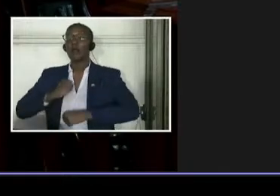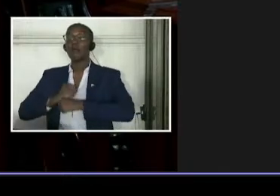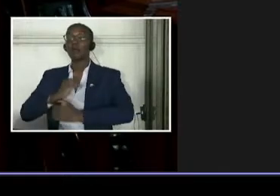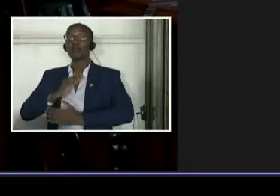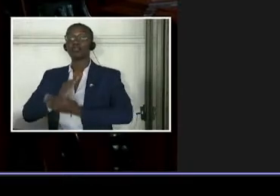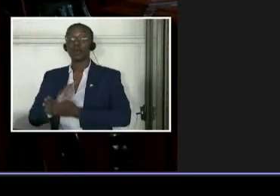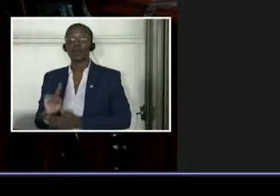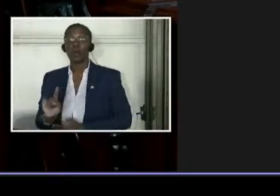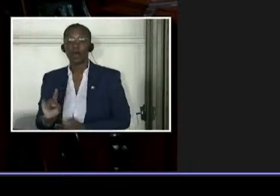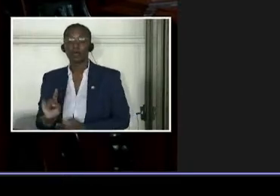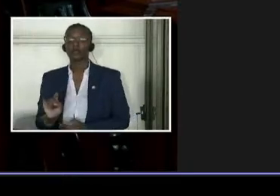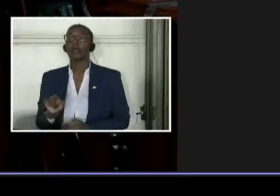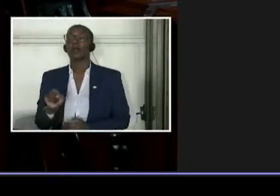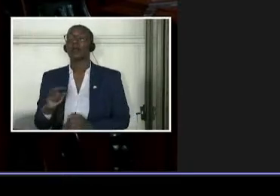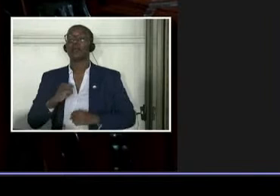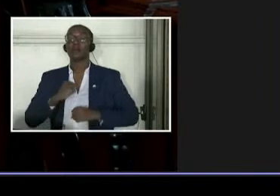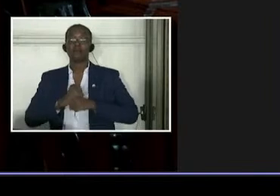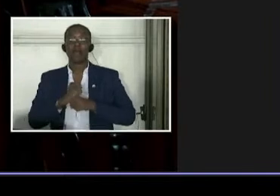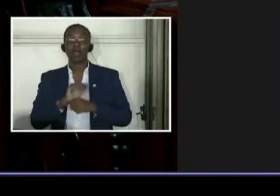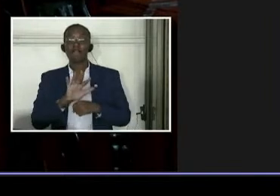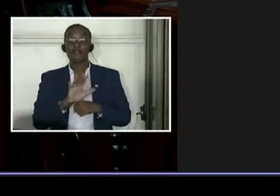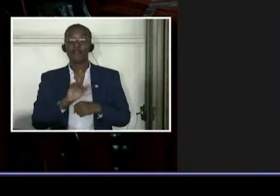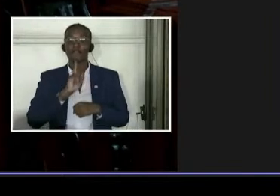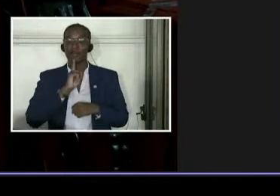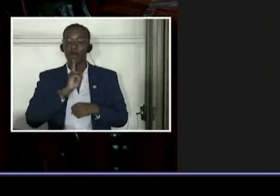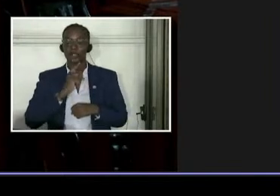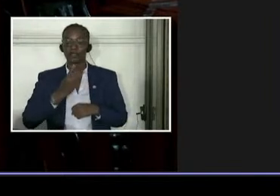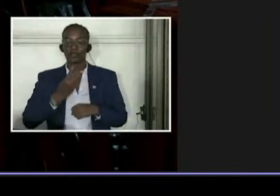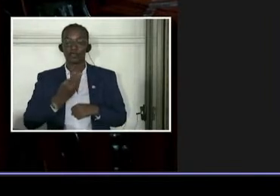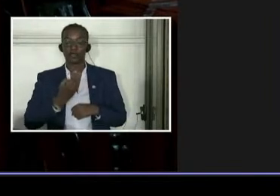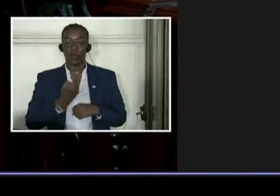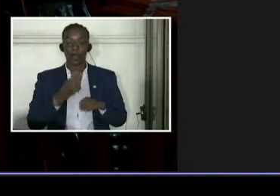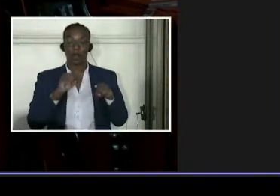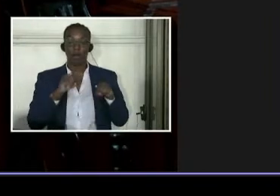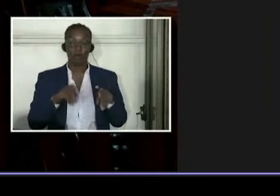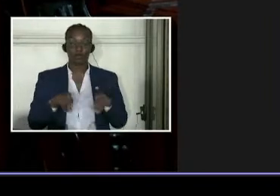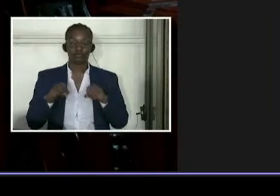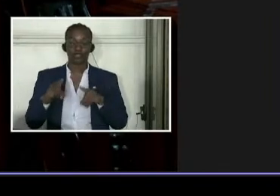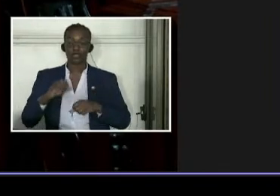sure that we've created 5,821 opportunities,